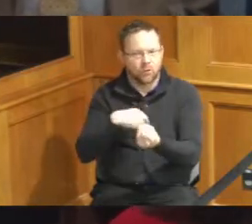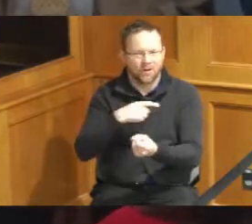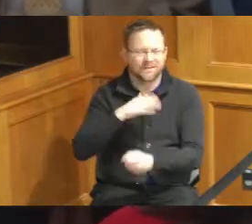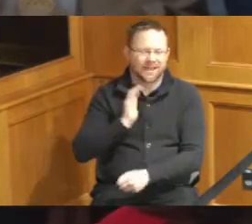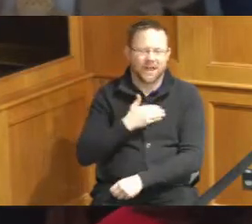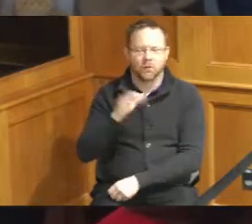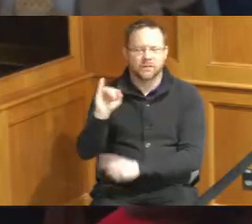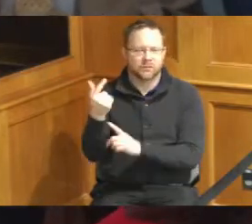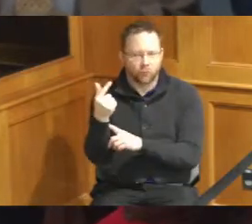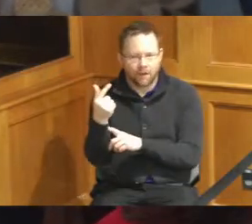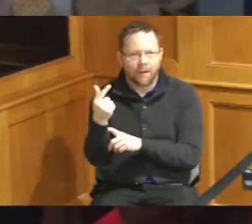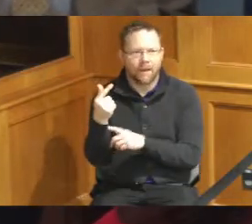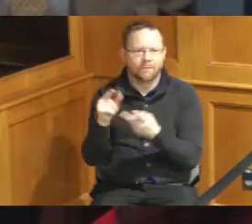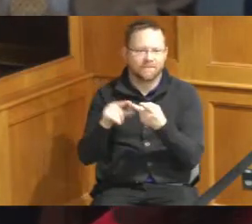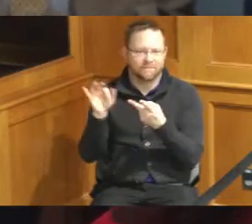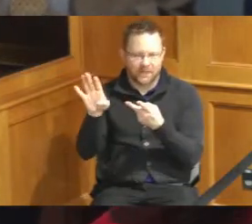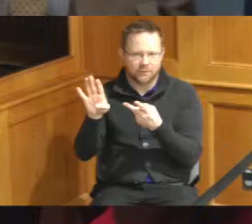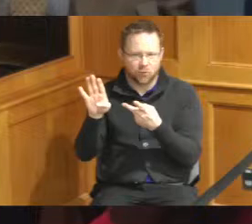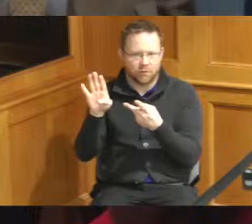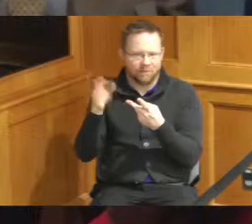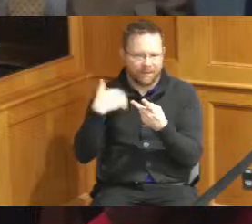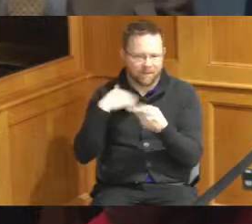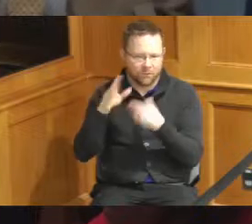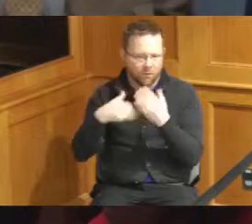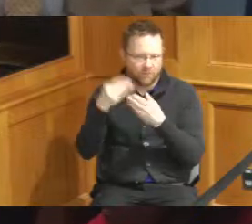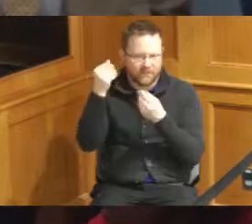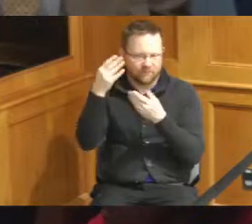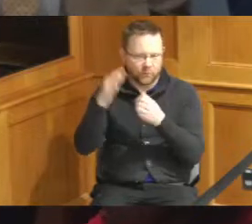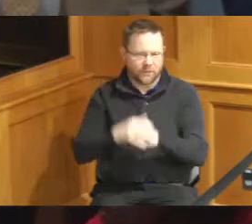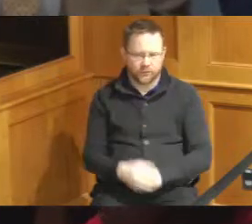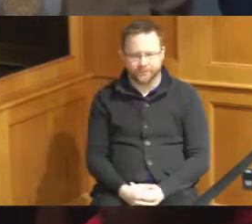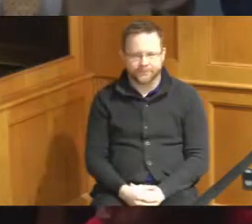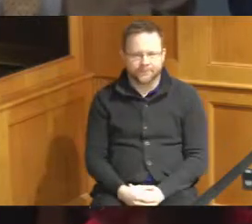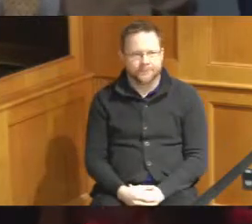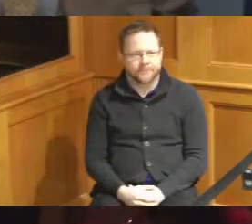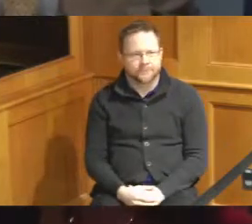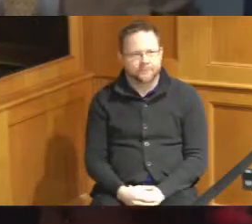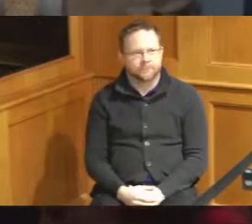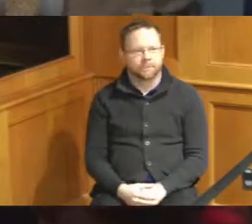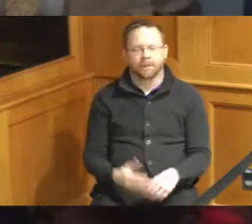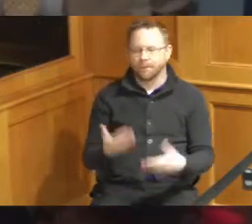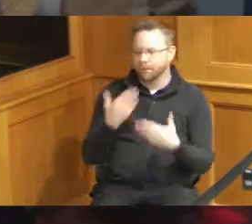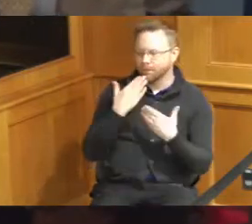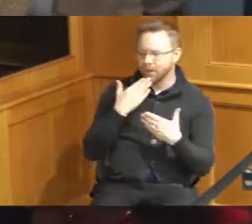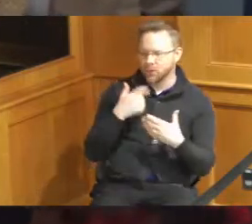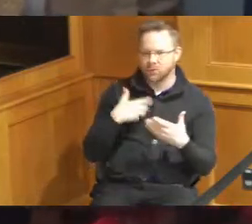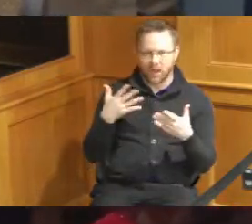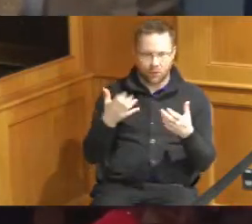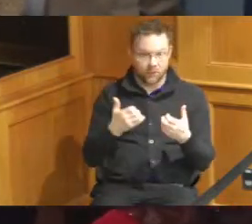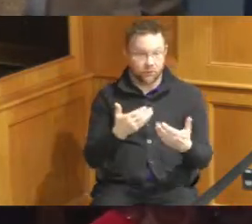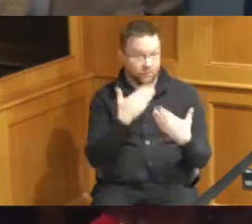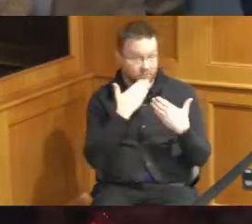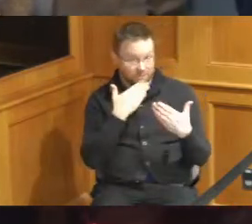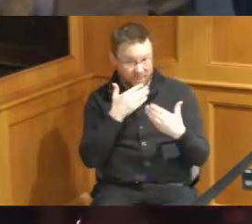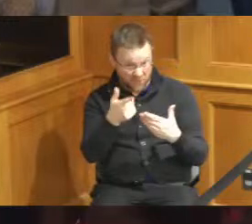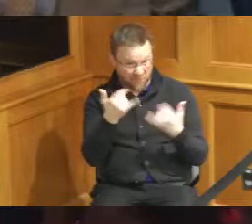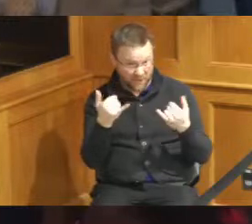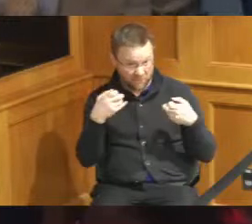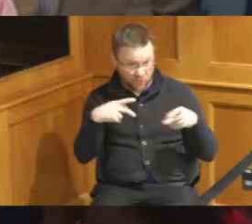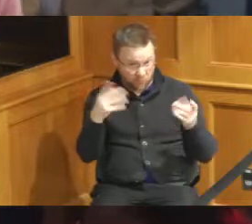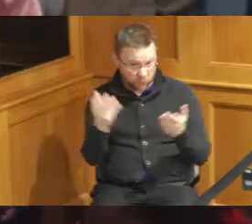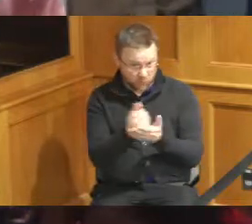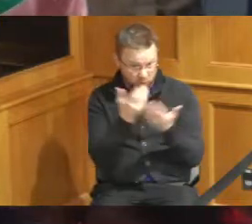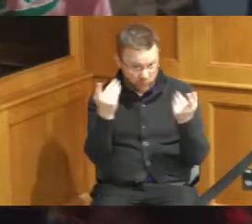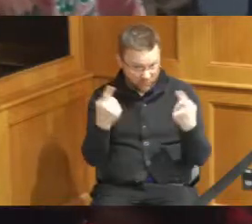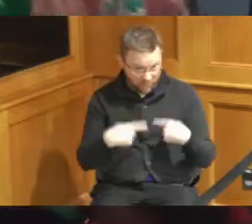Instagram and our Facebook page. Thank you. I wanted to certainly thank you for the opportunity to be